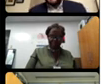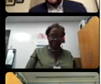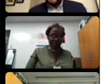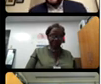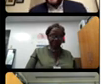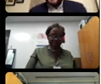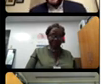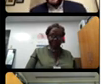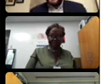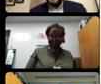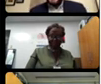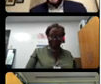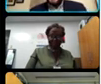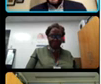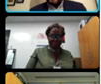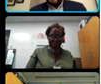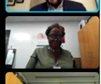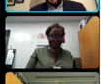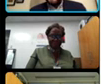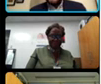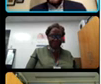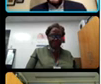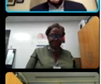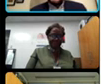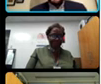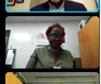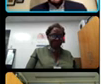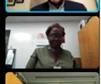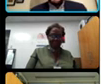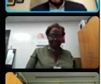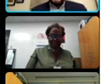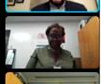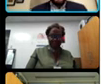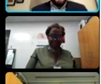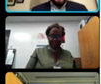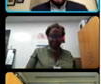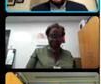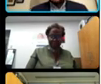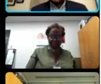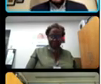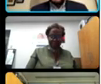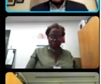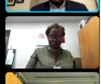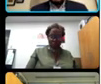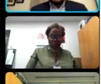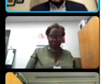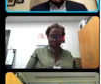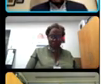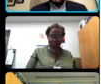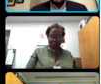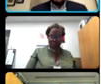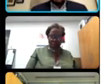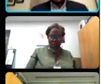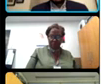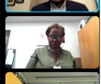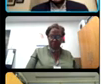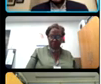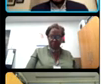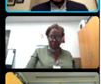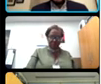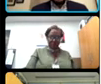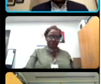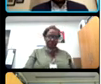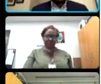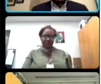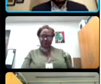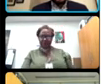Great, thank you, Chancellor. We'll go to the next question, and we've got a few of these. Will there be any videos or